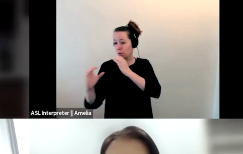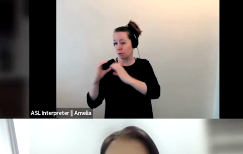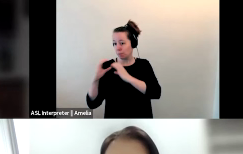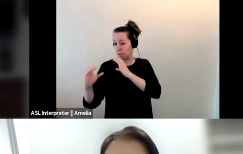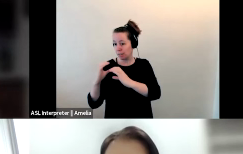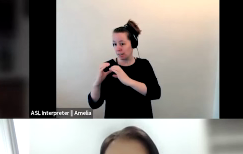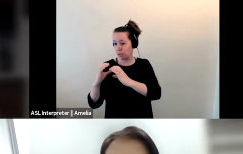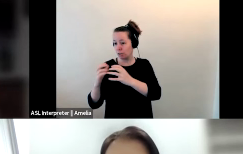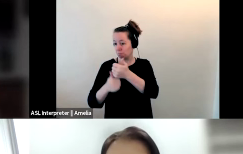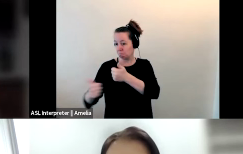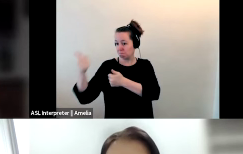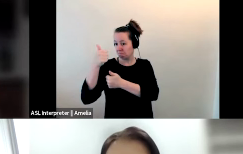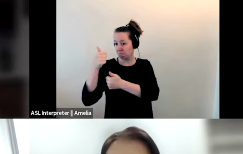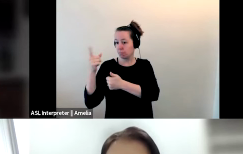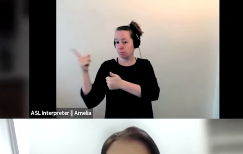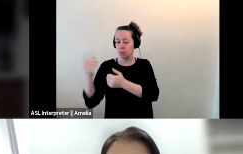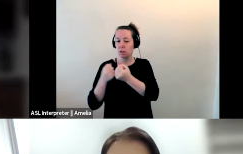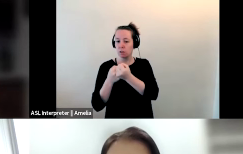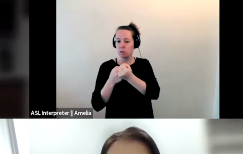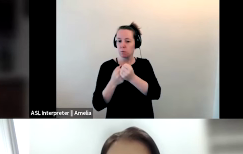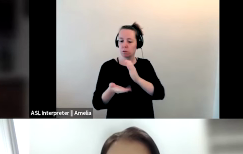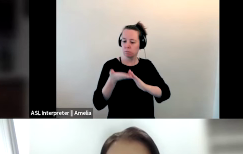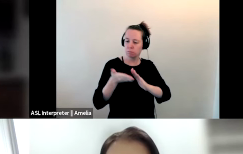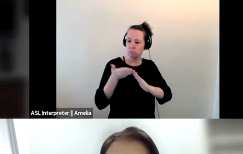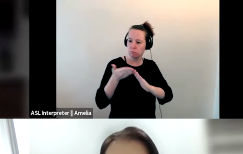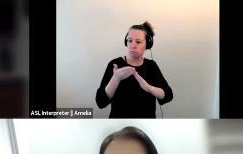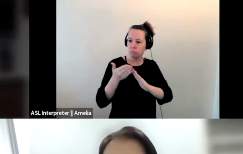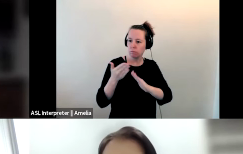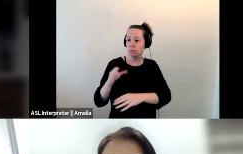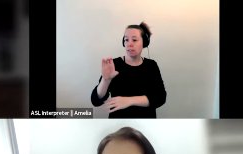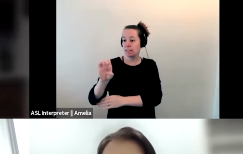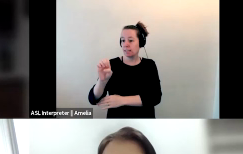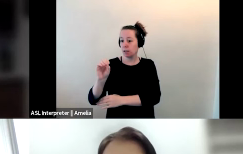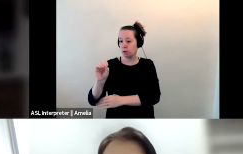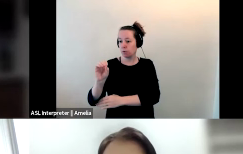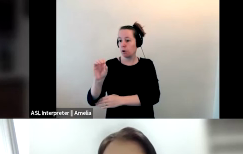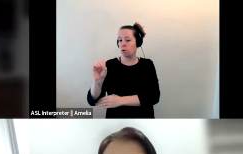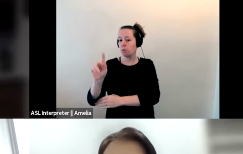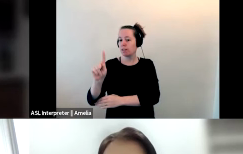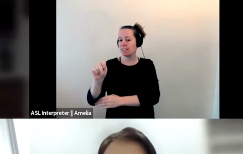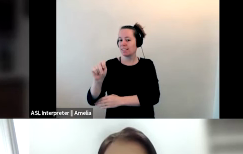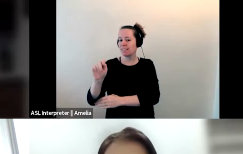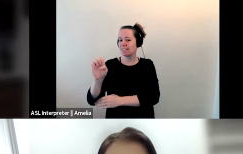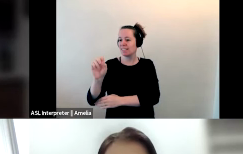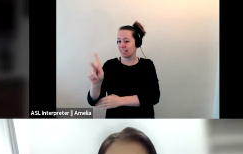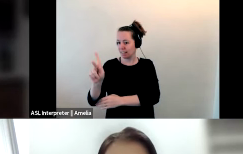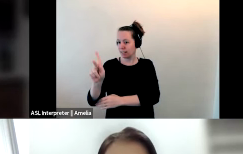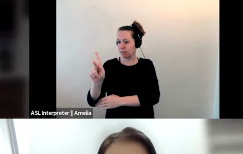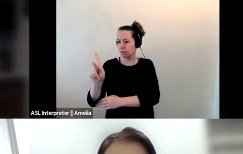provides management and operational support to the president and CEO of OTEC and the senior leadership team, as well as